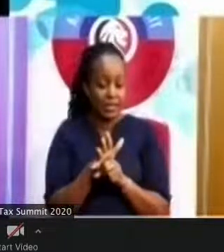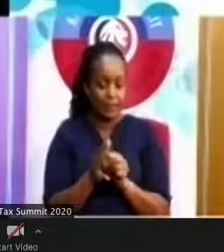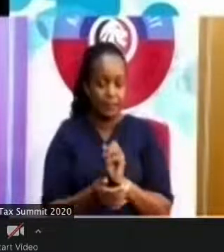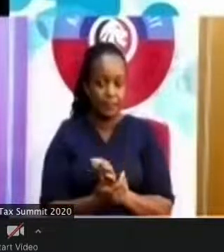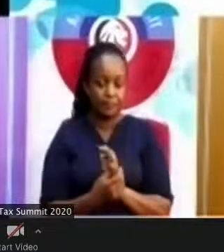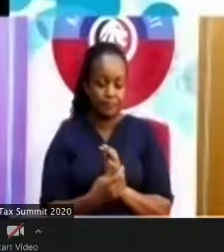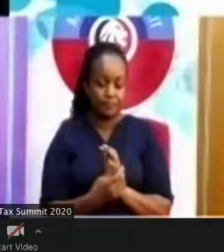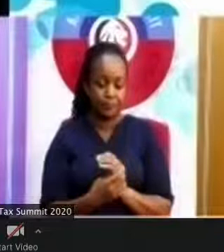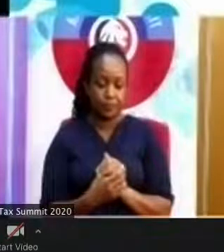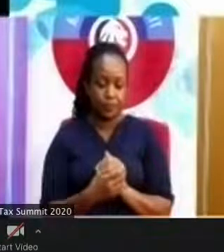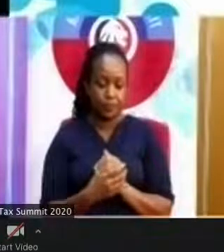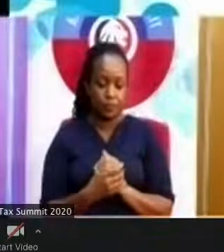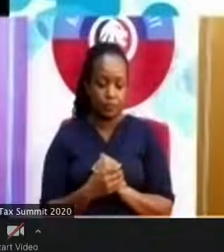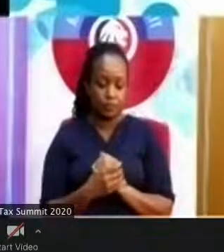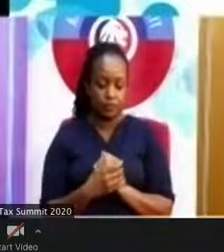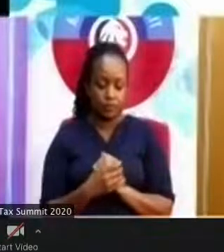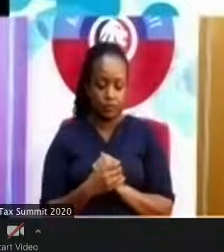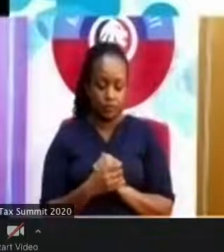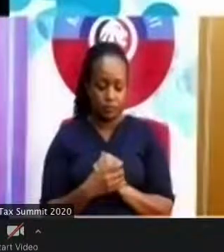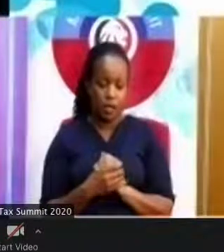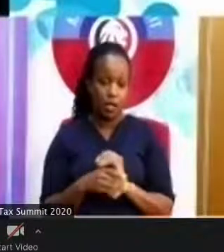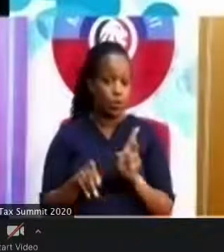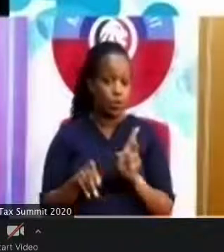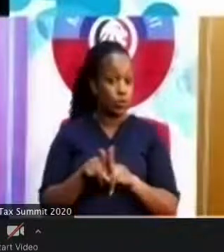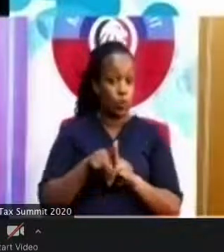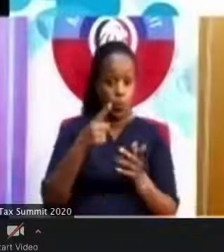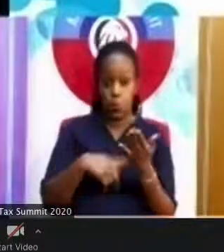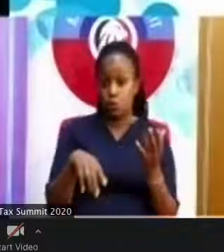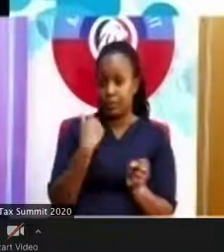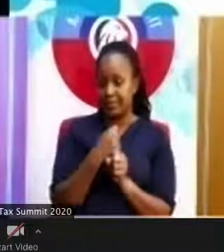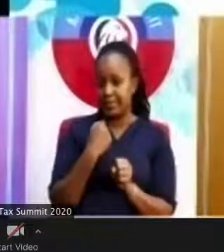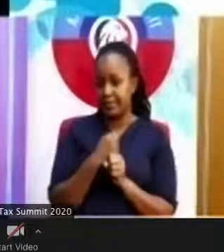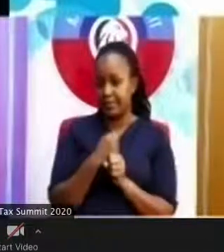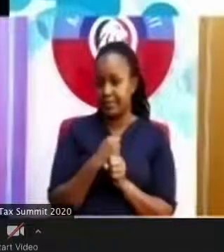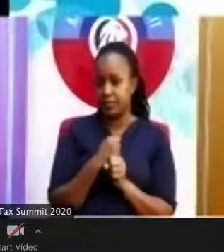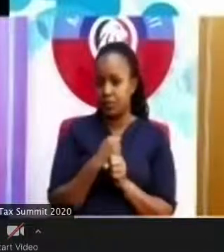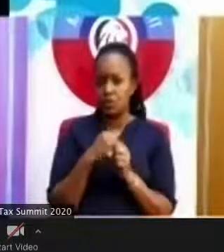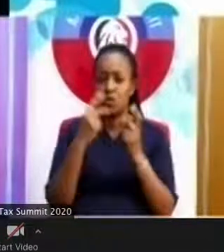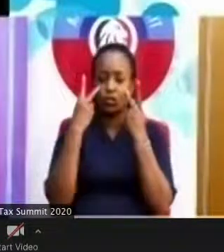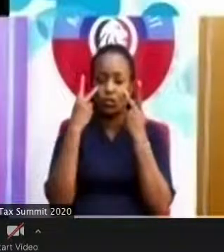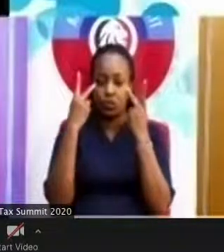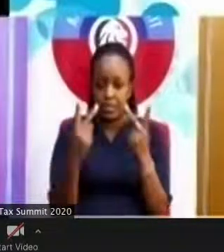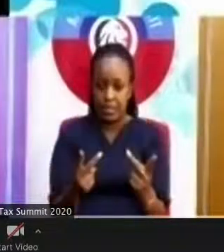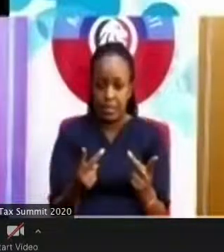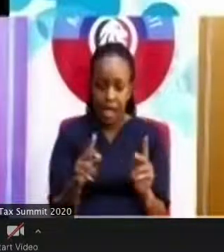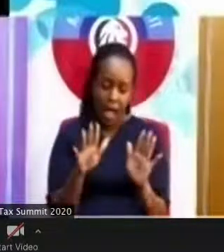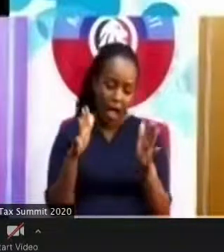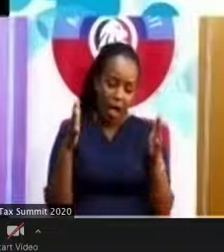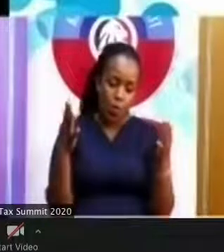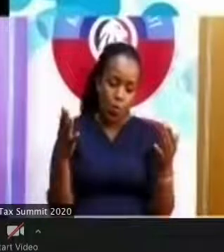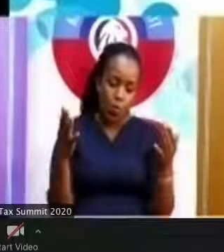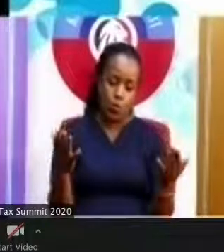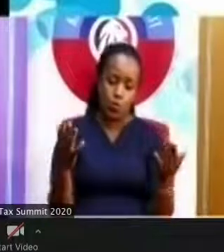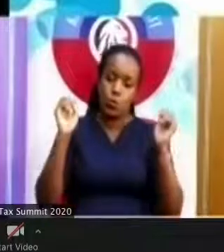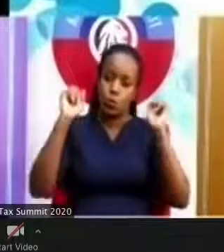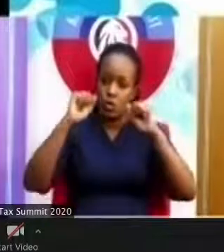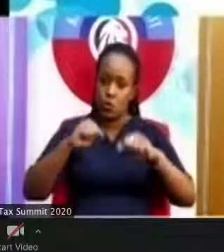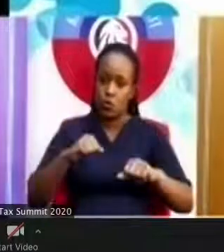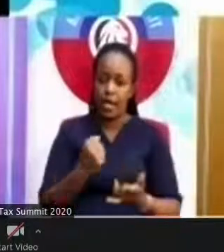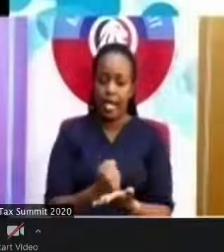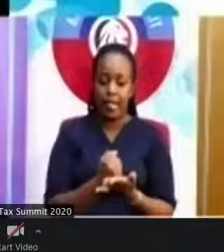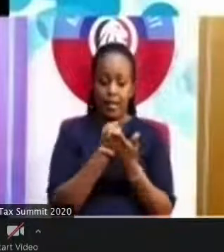Part of what we also did was to see how we can assist